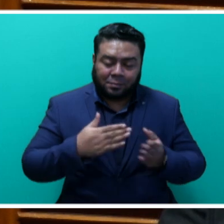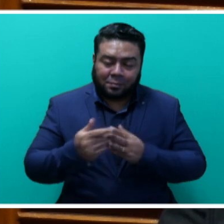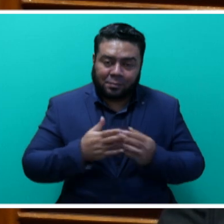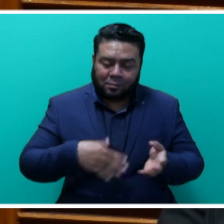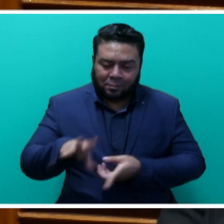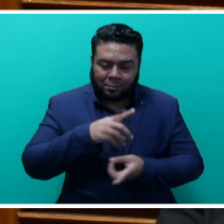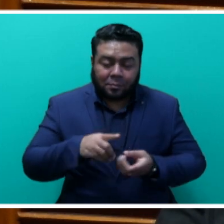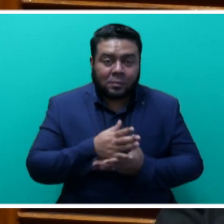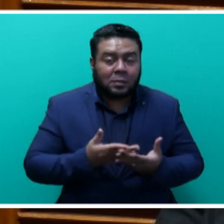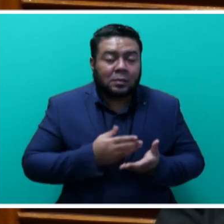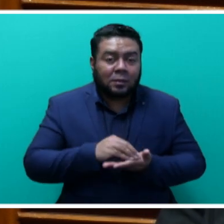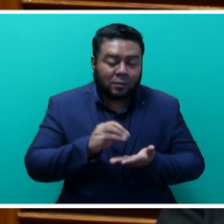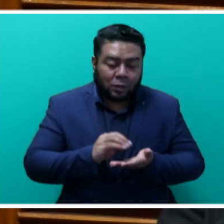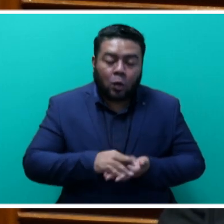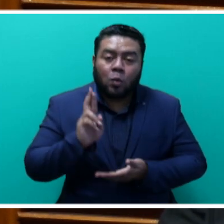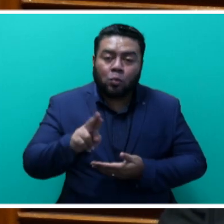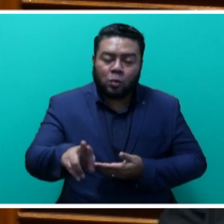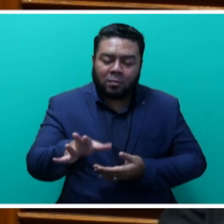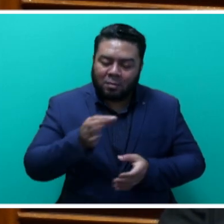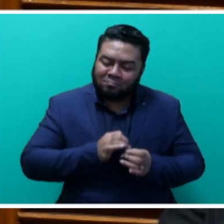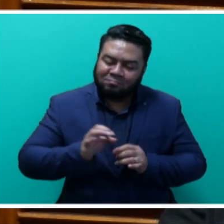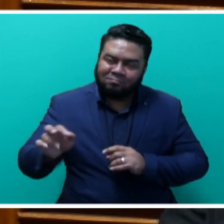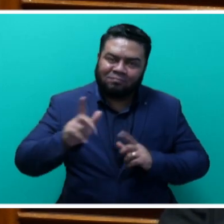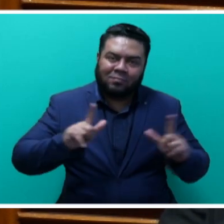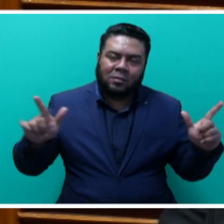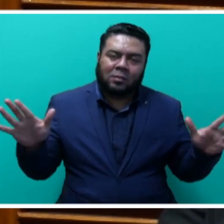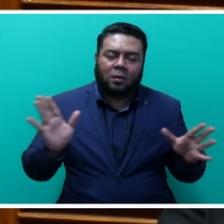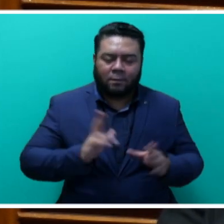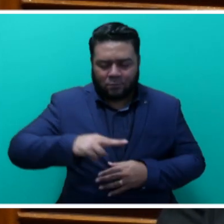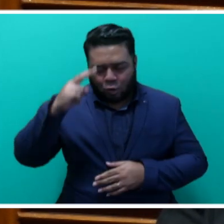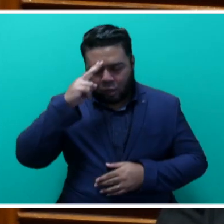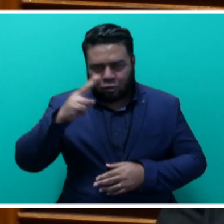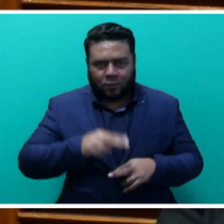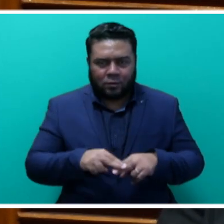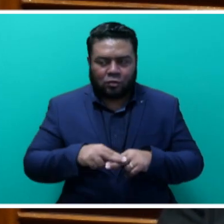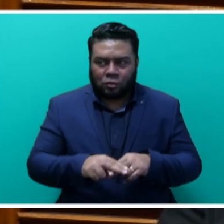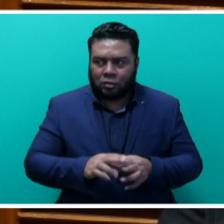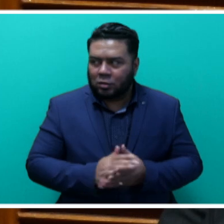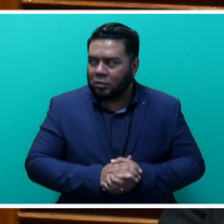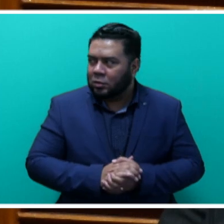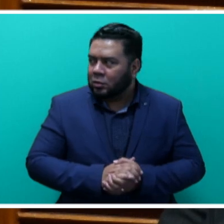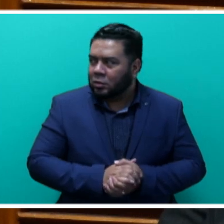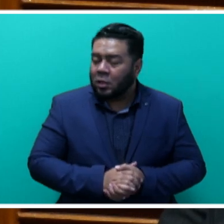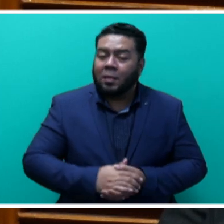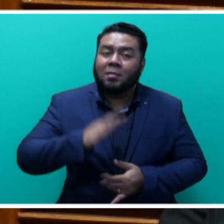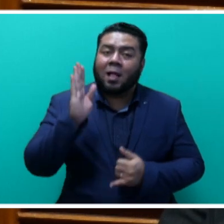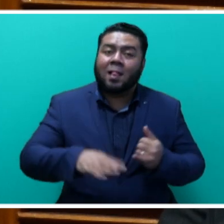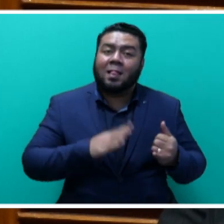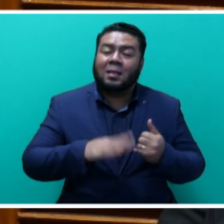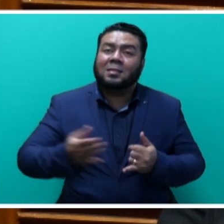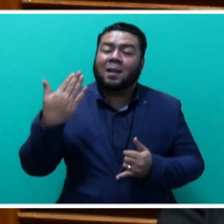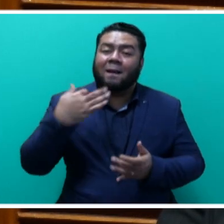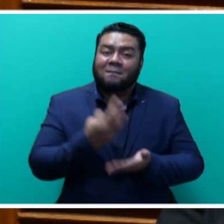serving the citizens of our rural and remote areas across our beloved nation. Mr. Speaker, sir, in the last financial year, the